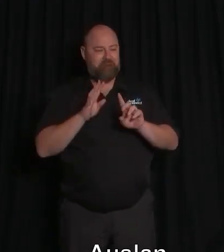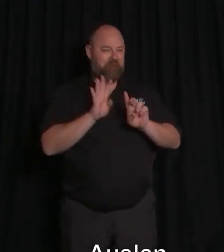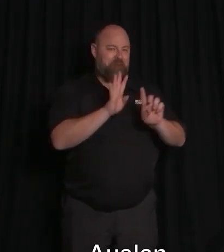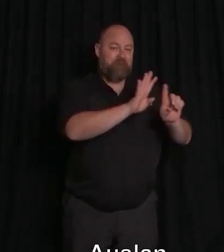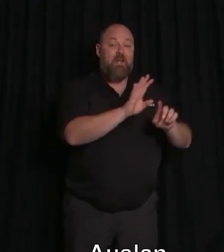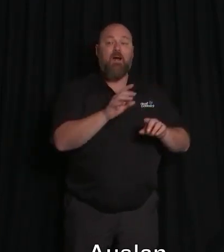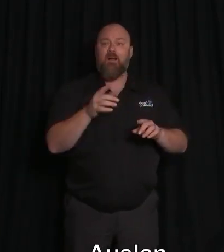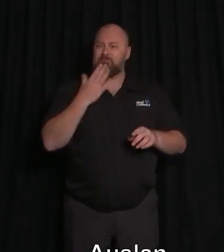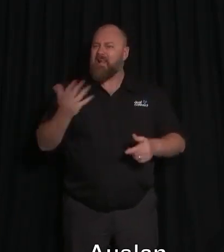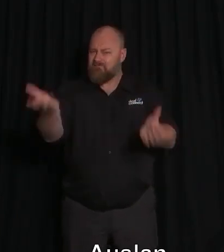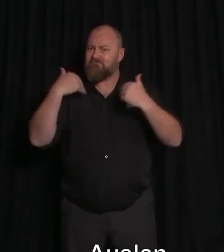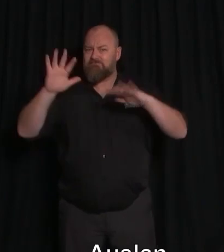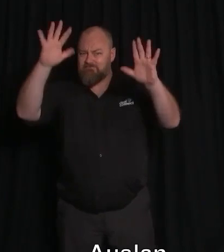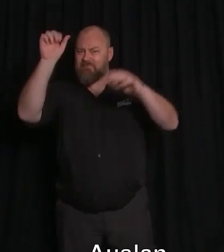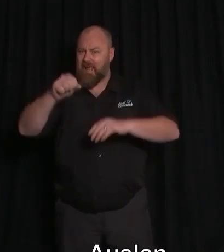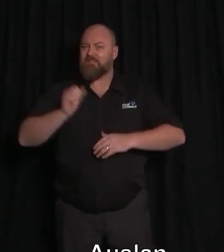for Beverly and for Simon.